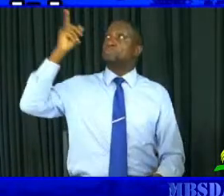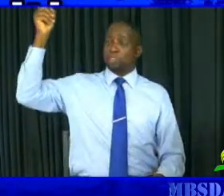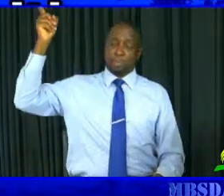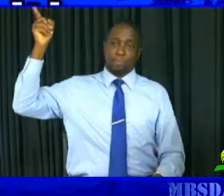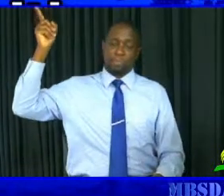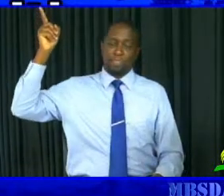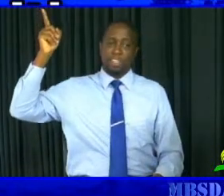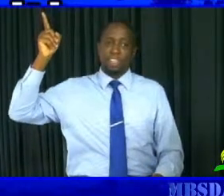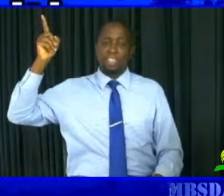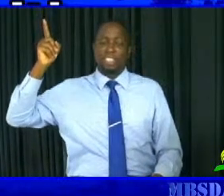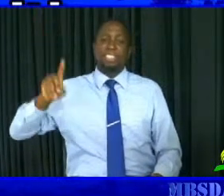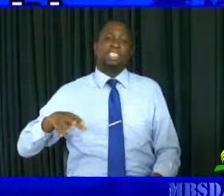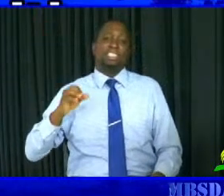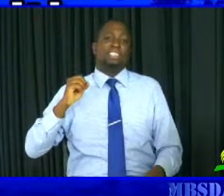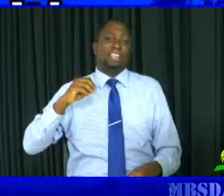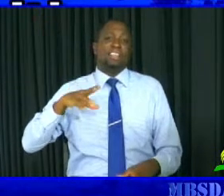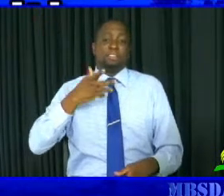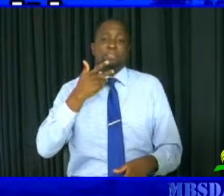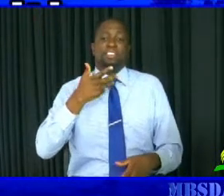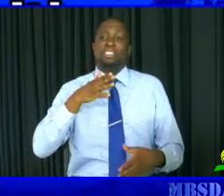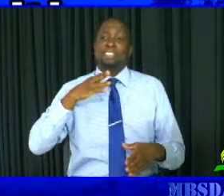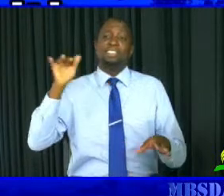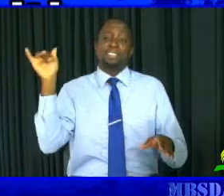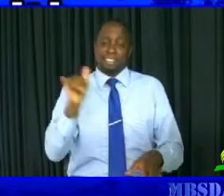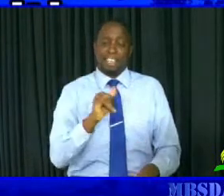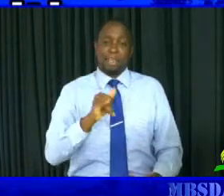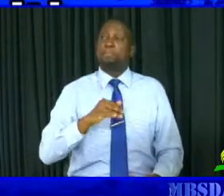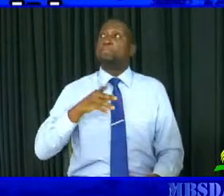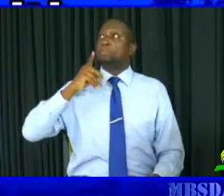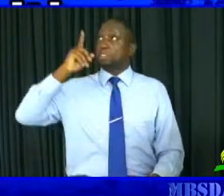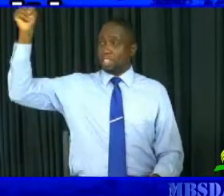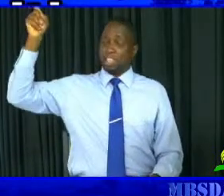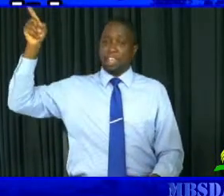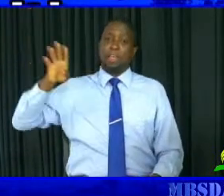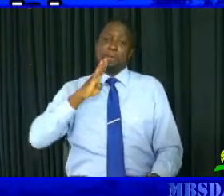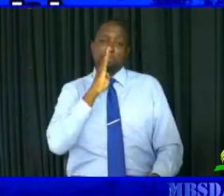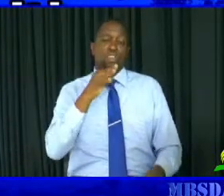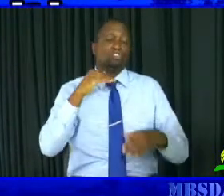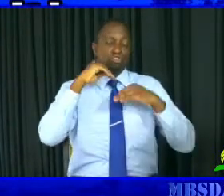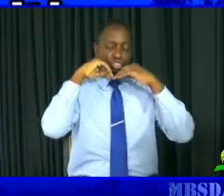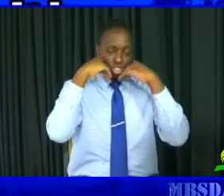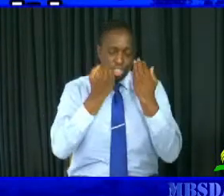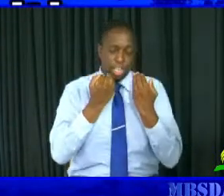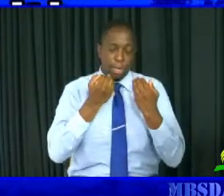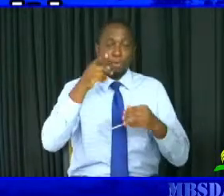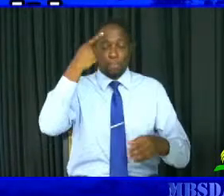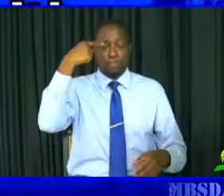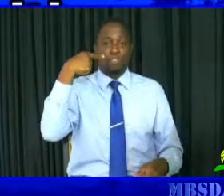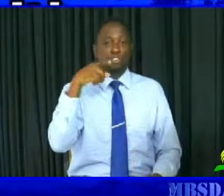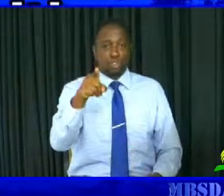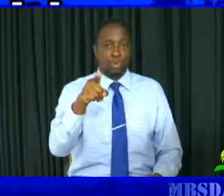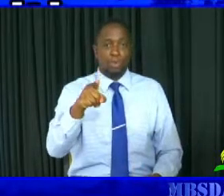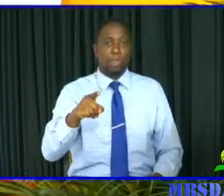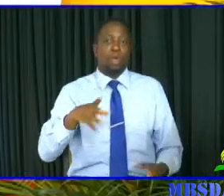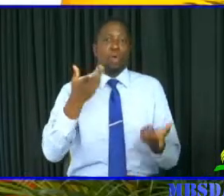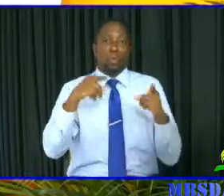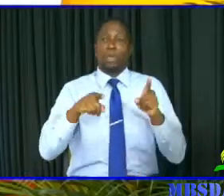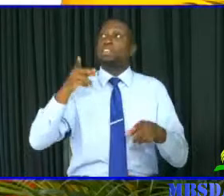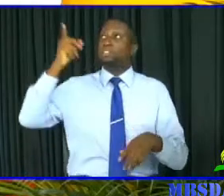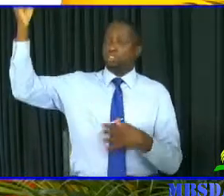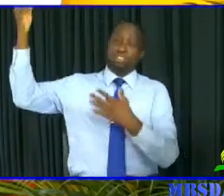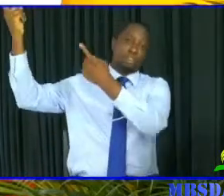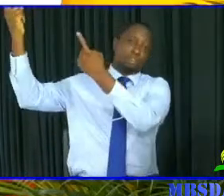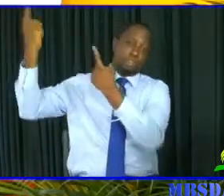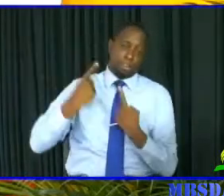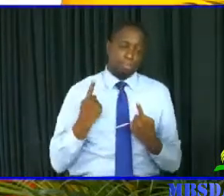him also shall the Son of Man be ashamed when he cometh in the glory of his Father with the holy angels. I want to